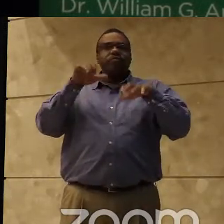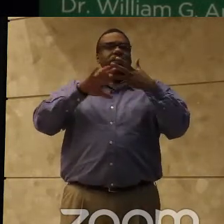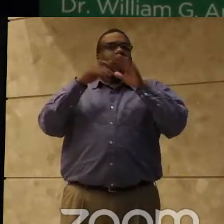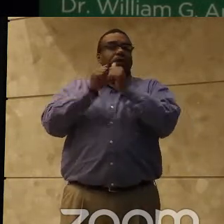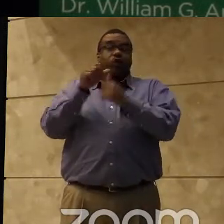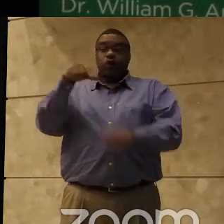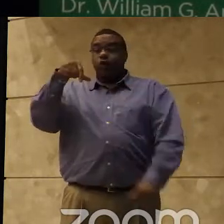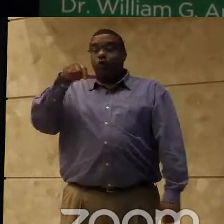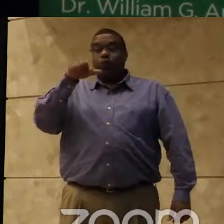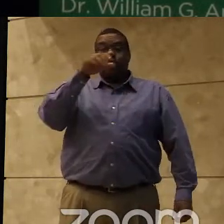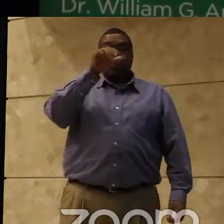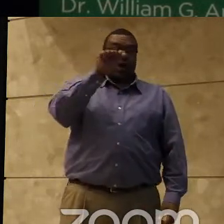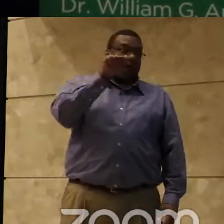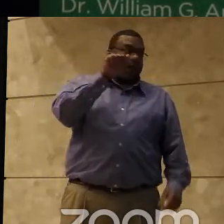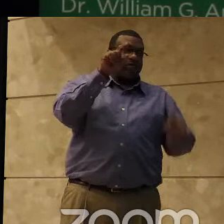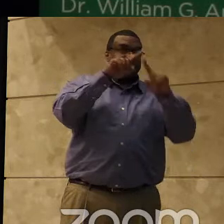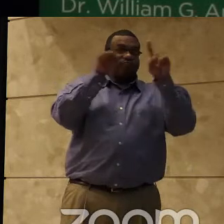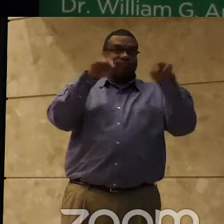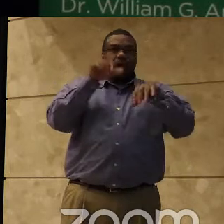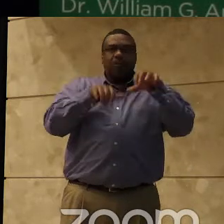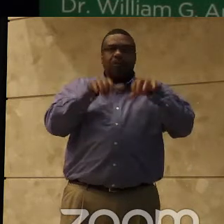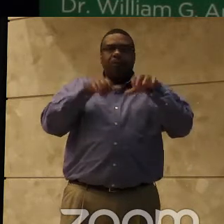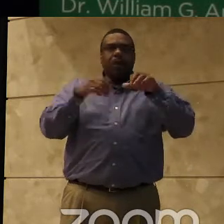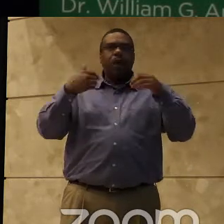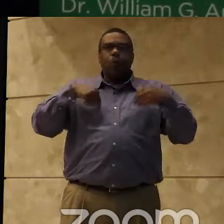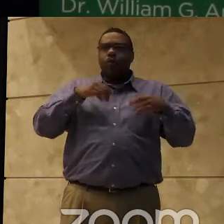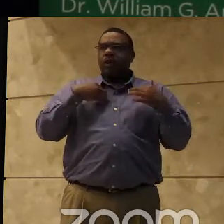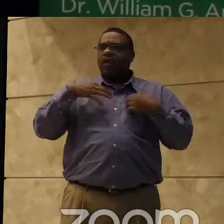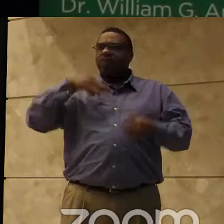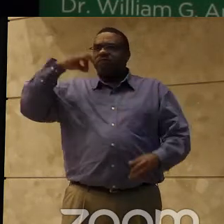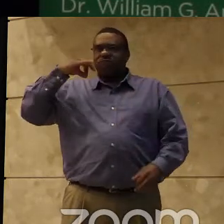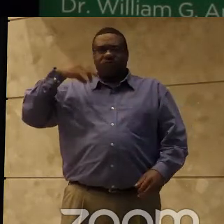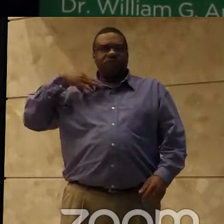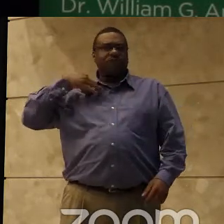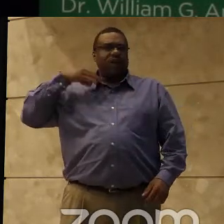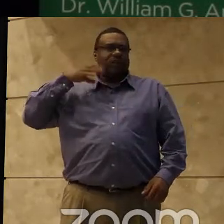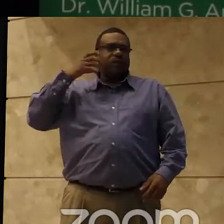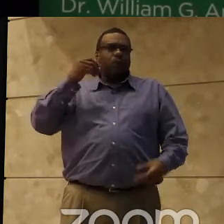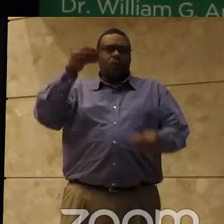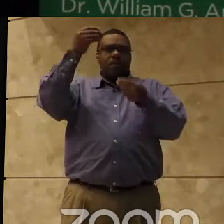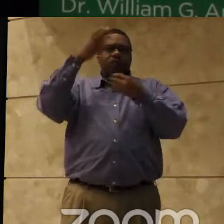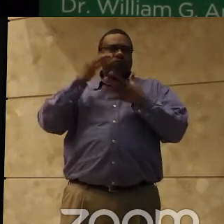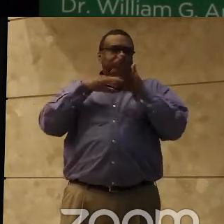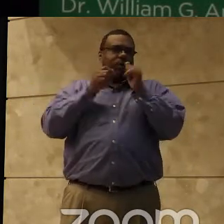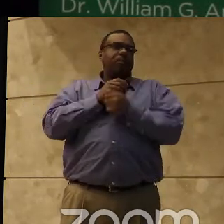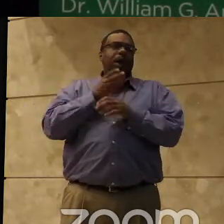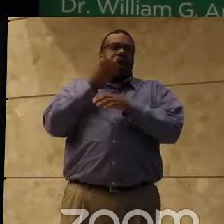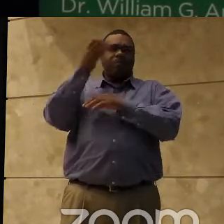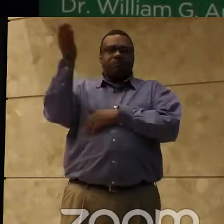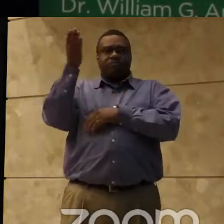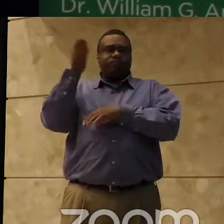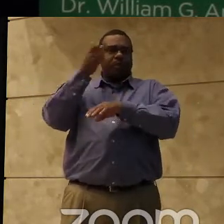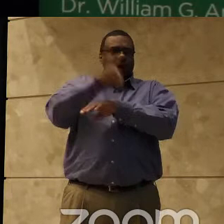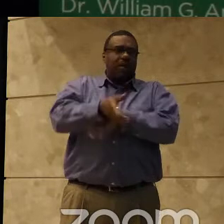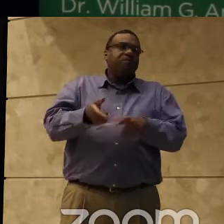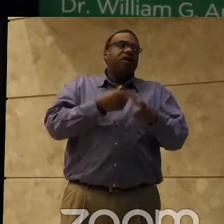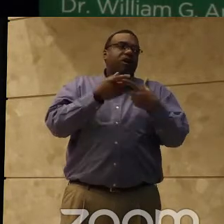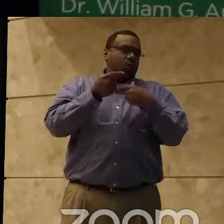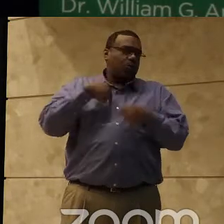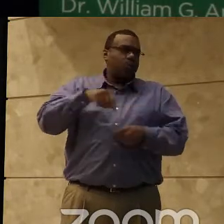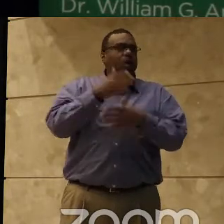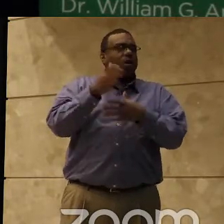Q&A box. And we have a volunteer who will give me your questions as well at the end of the presentation, and we will share